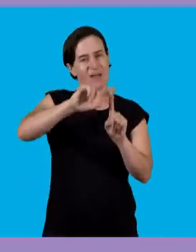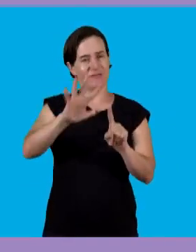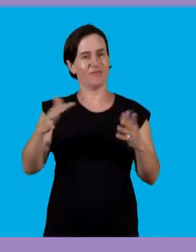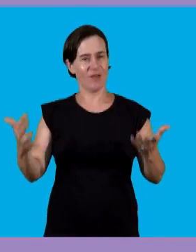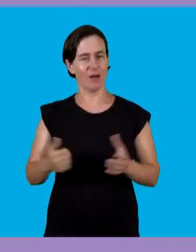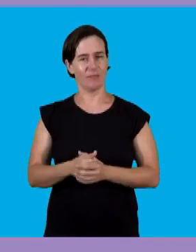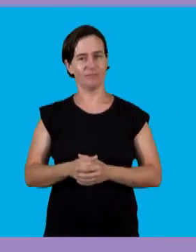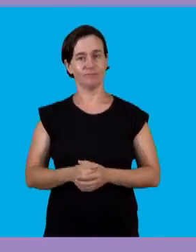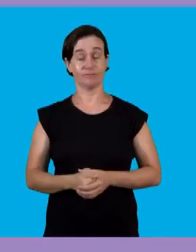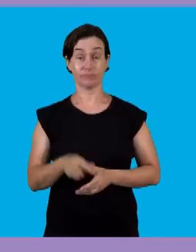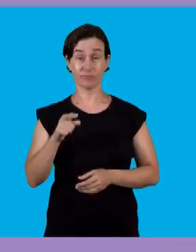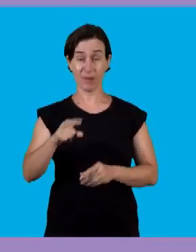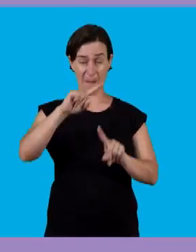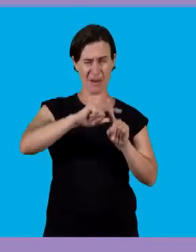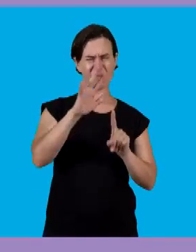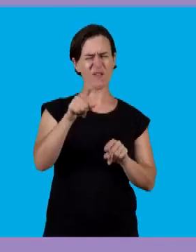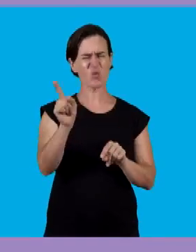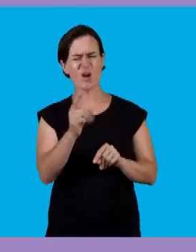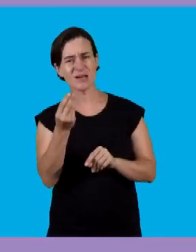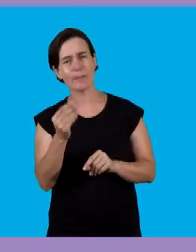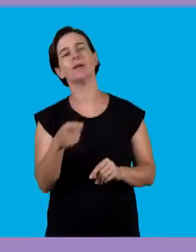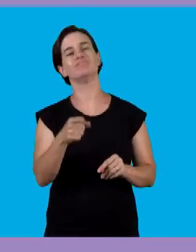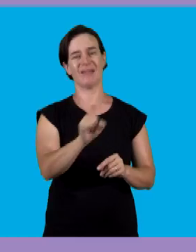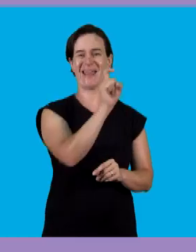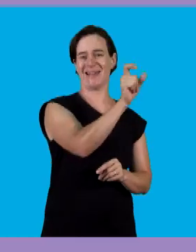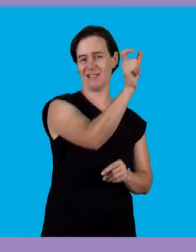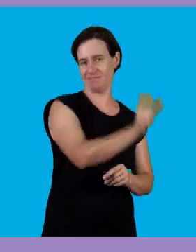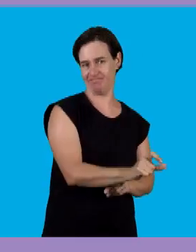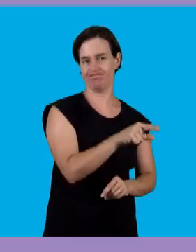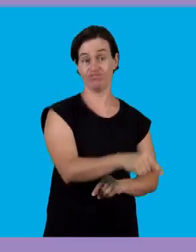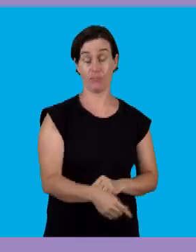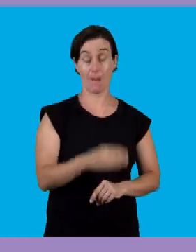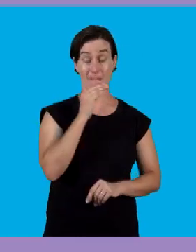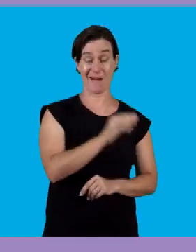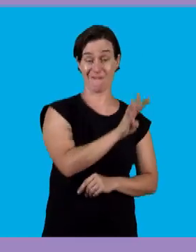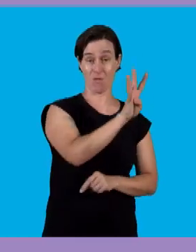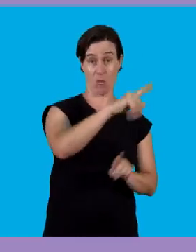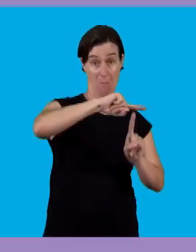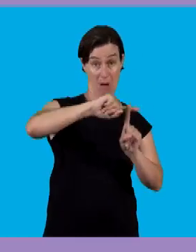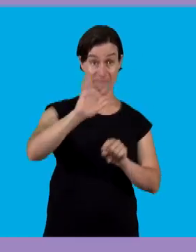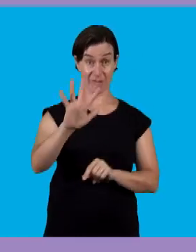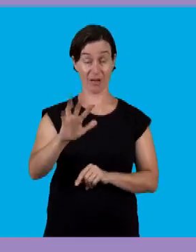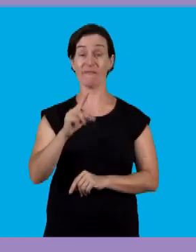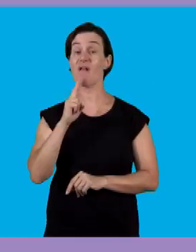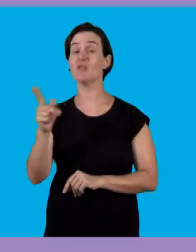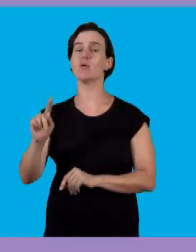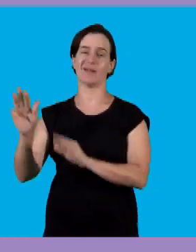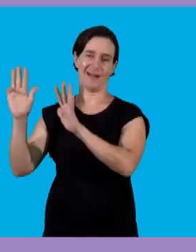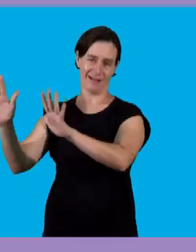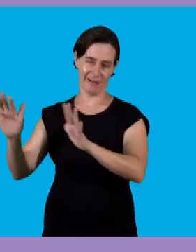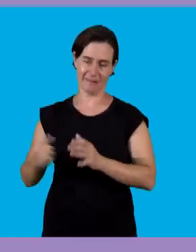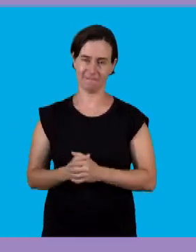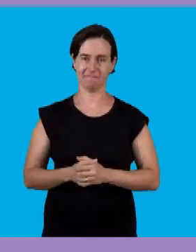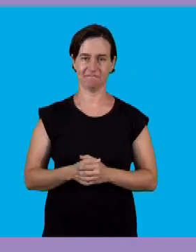to? To an input value. So let's get the output values quickly. That is 4 plus 5. That is going to give us